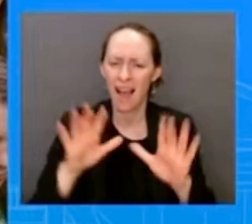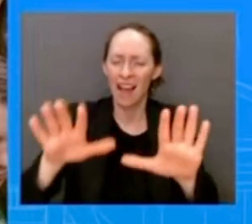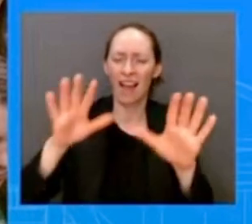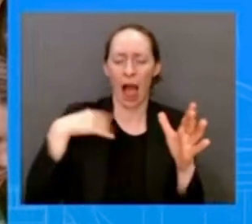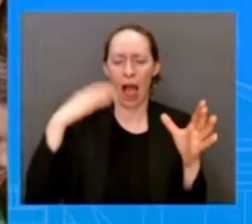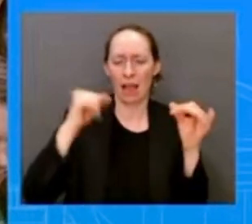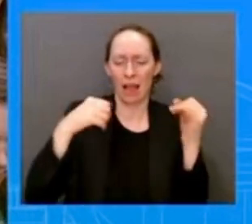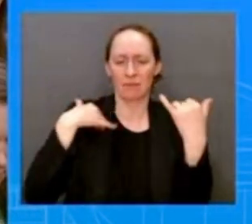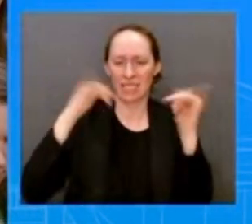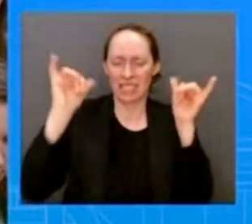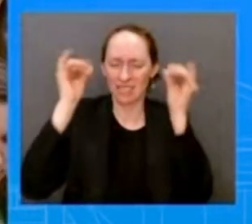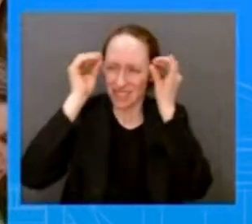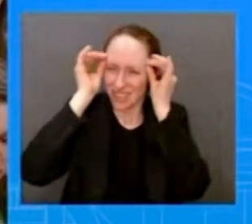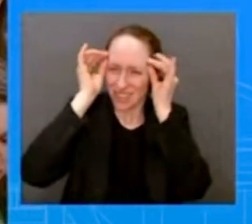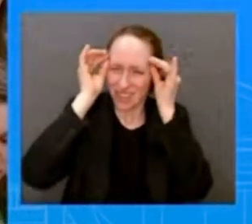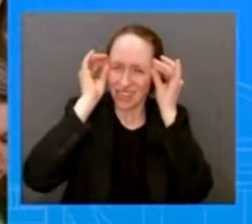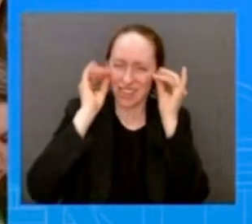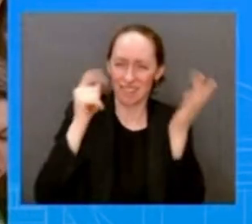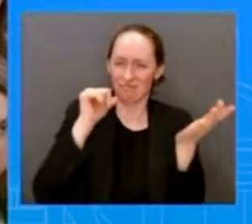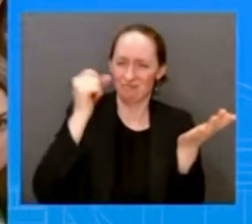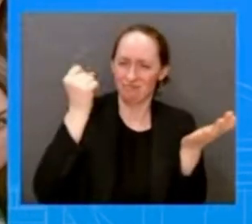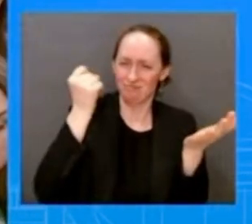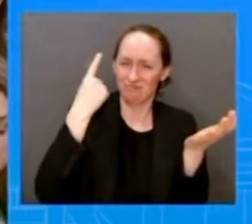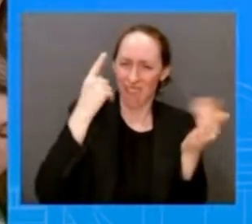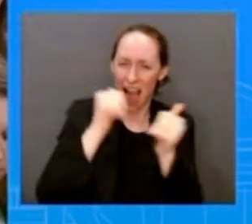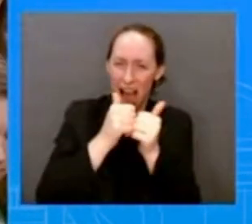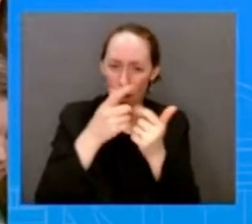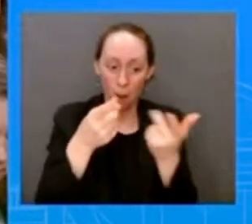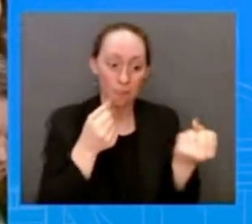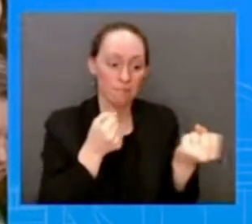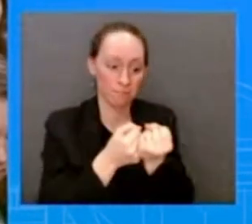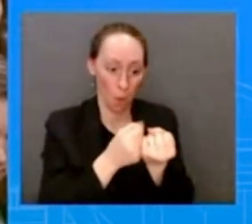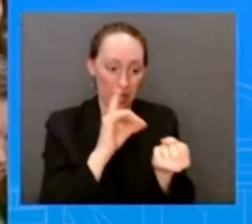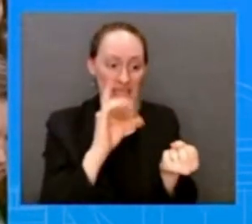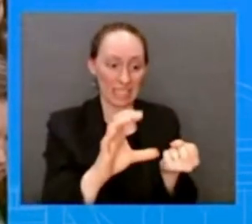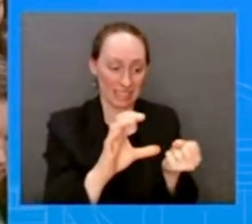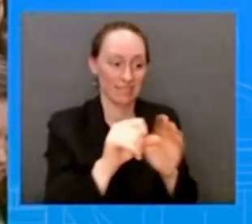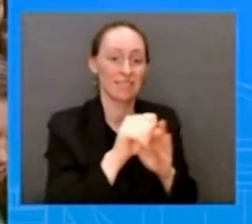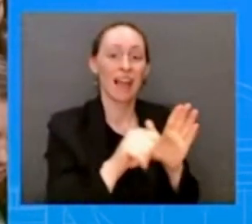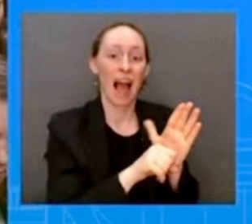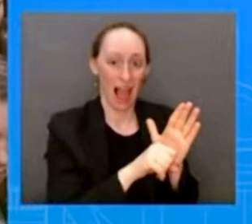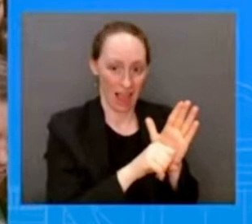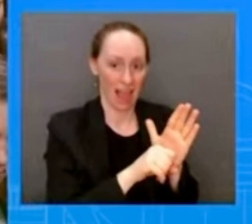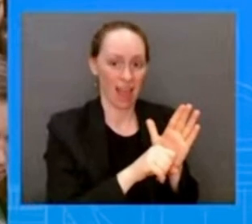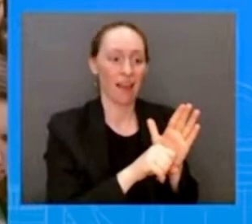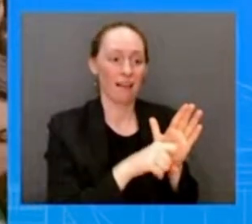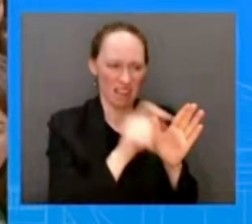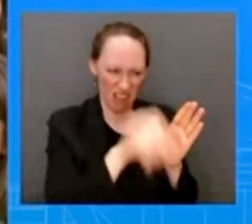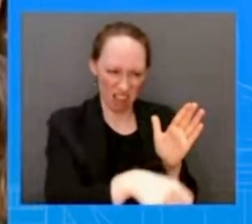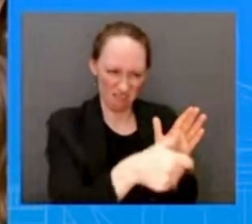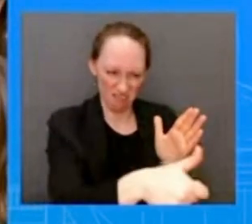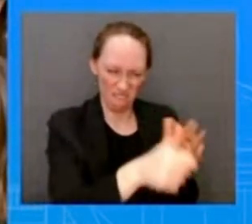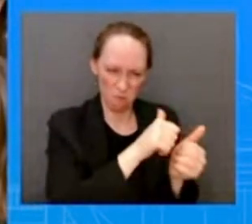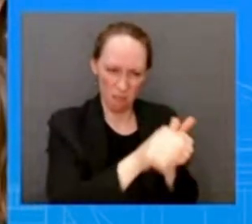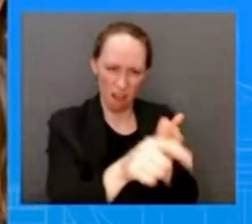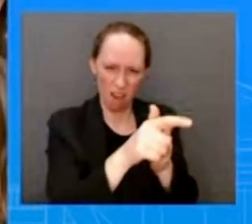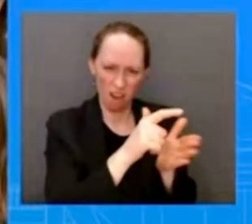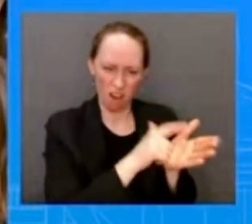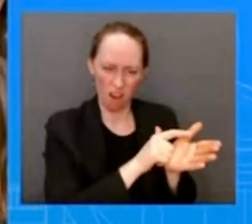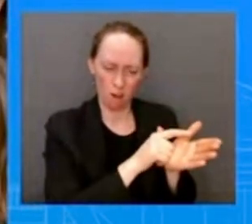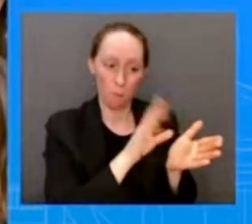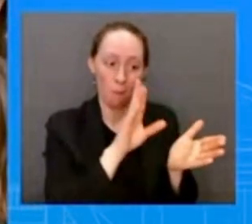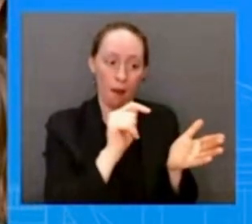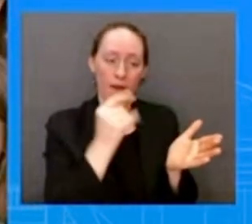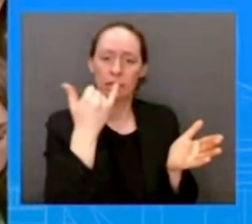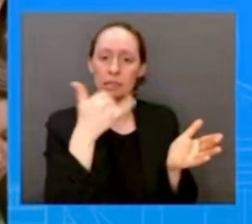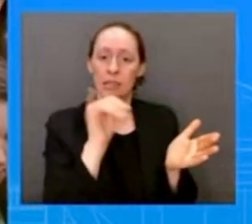statehood for D.C. and their right to be able to pass these kinds of laws, even if he disagrees with it, but that in this instance he's deciding